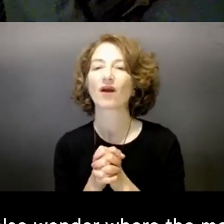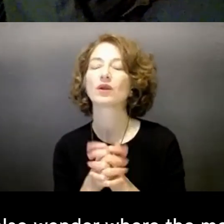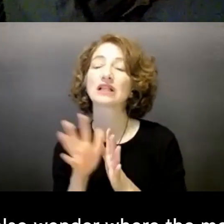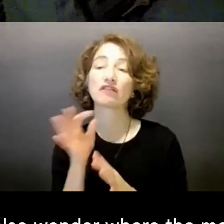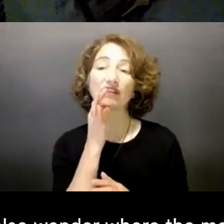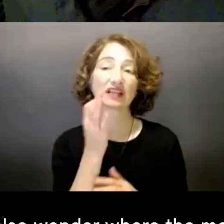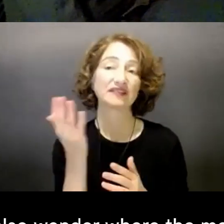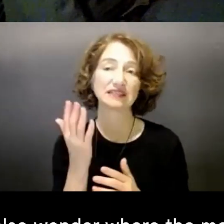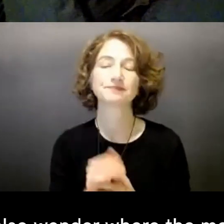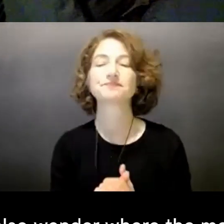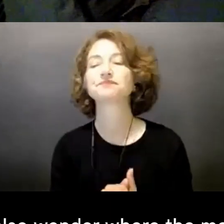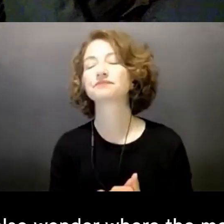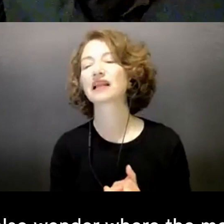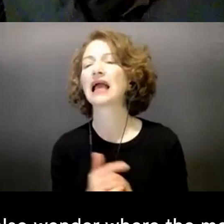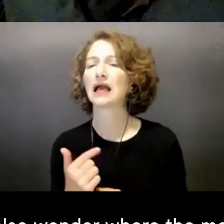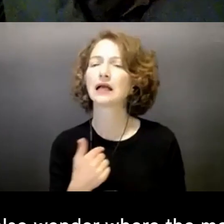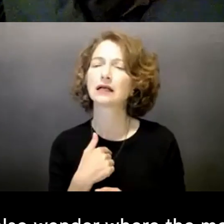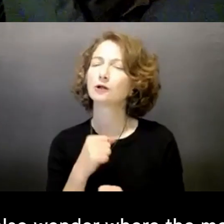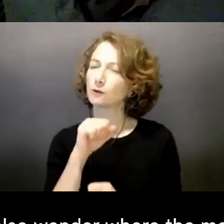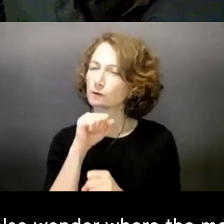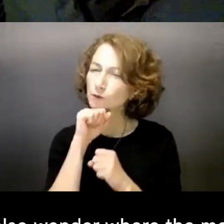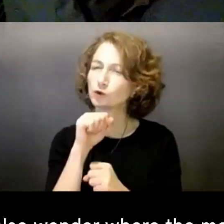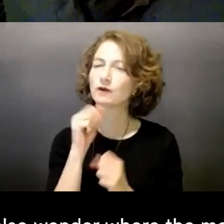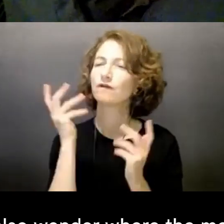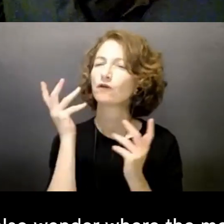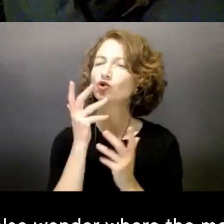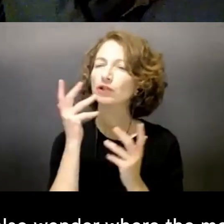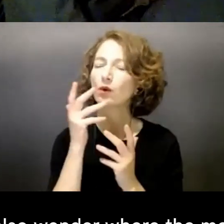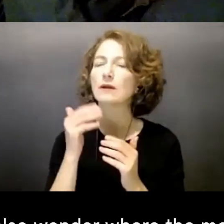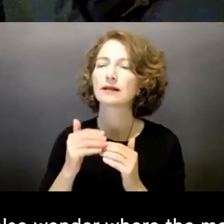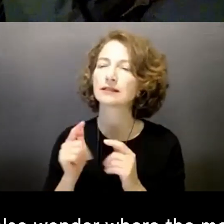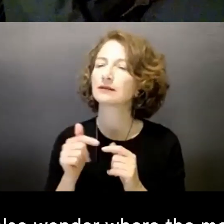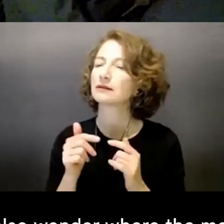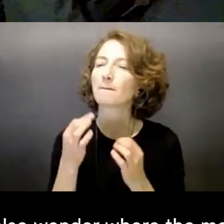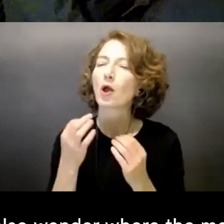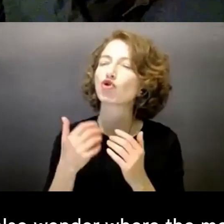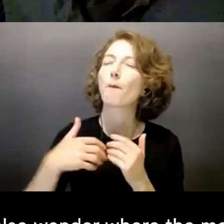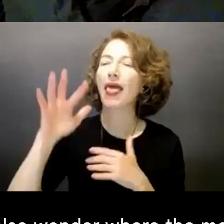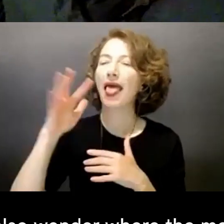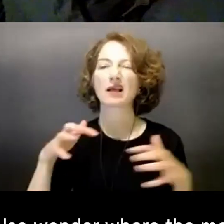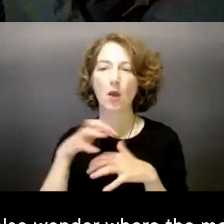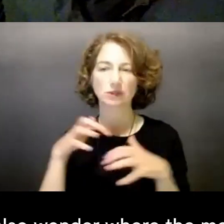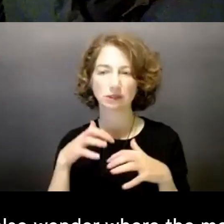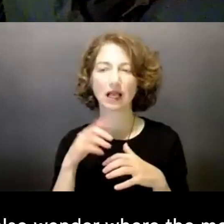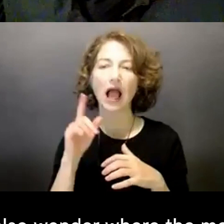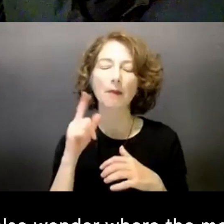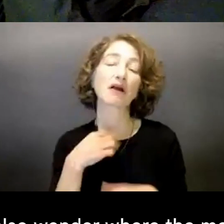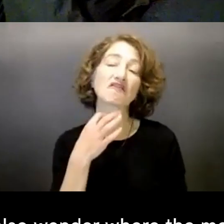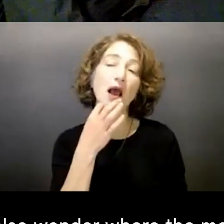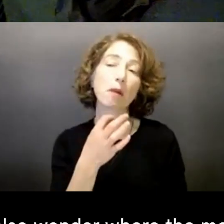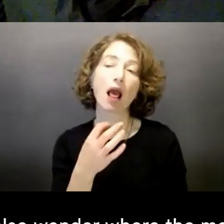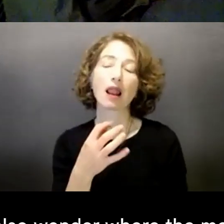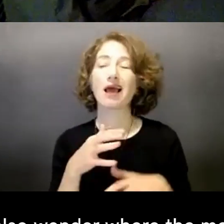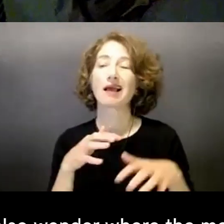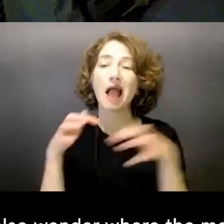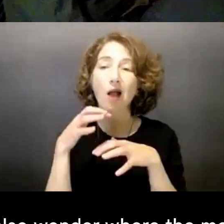I love the idea of quote unquote more mass, but also wonder whether mass and access